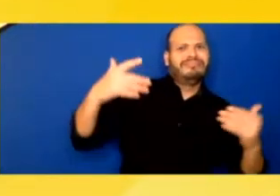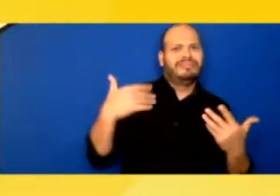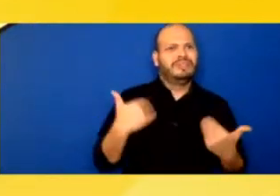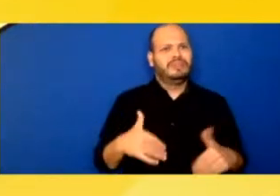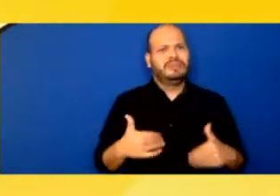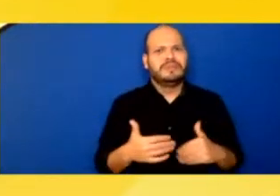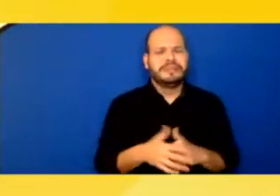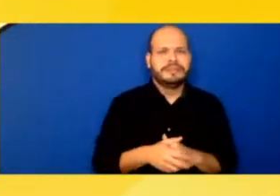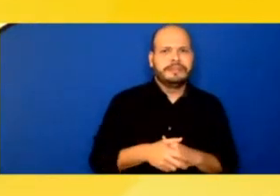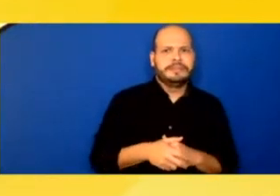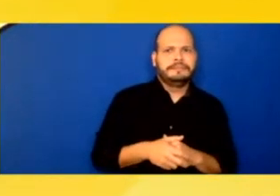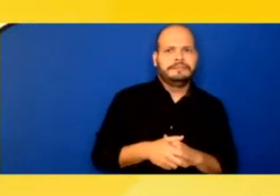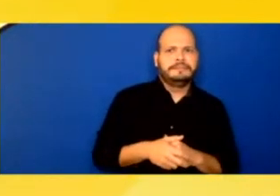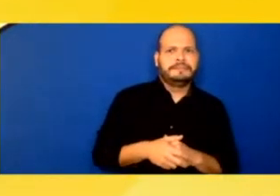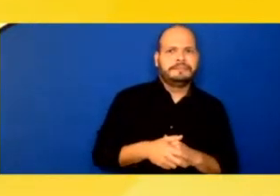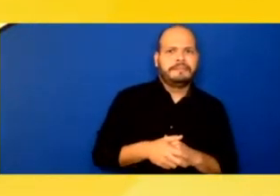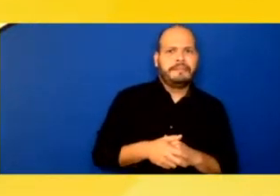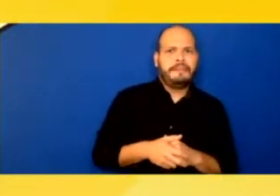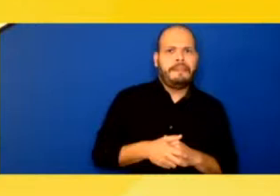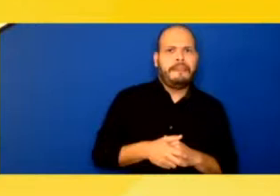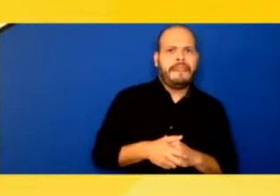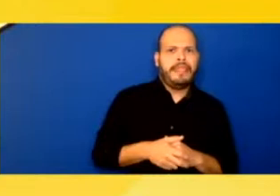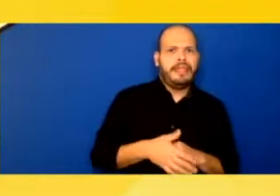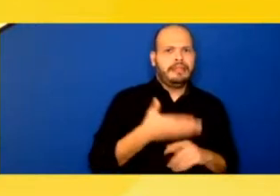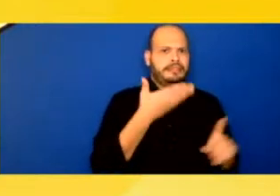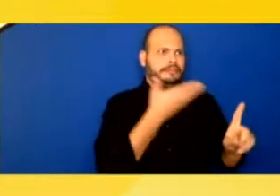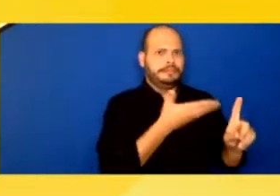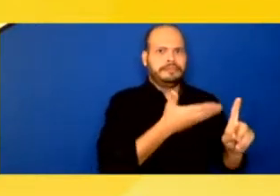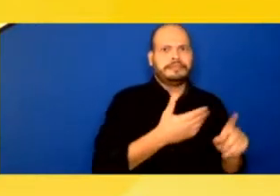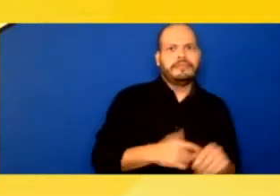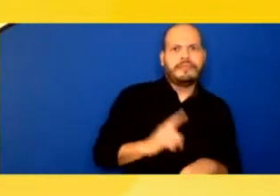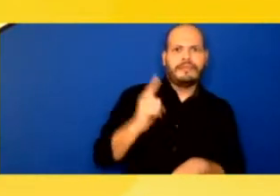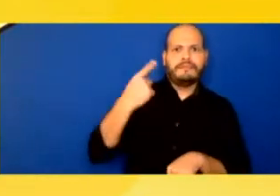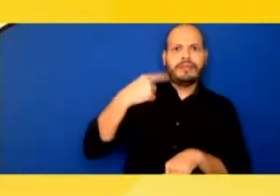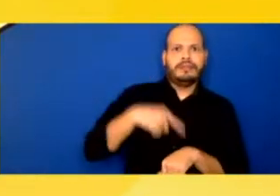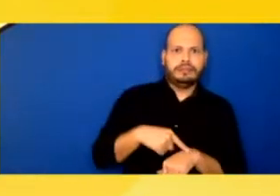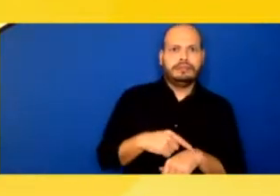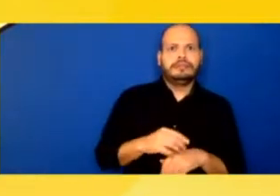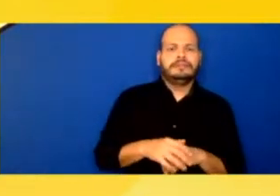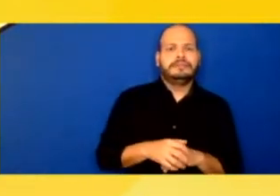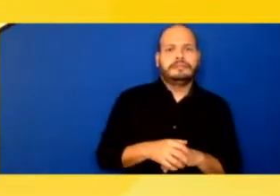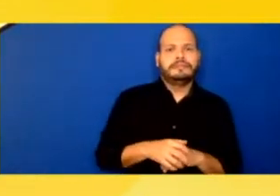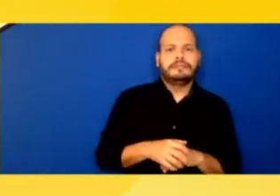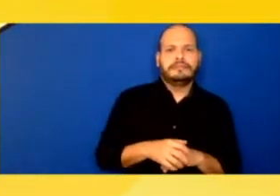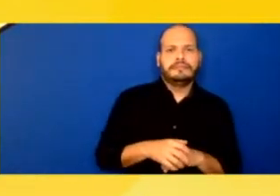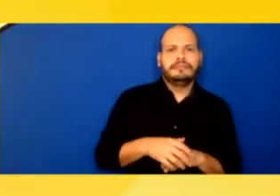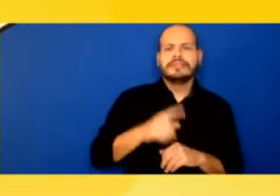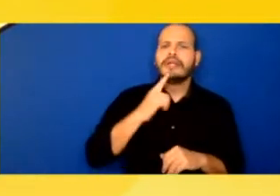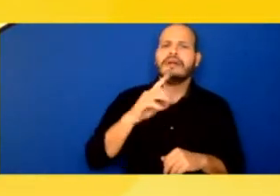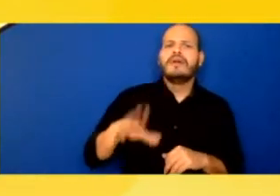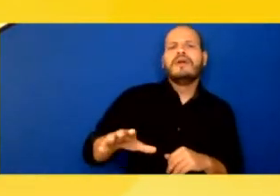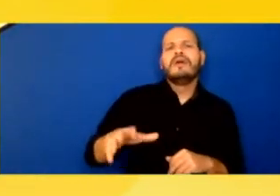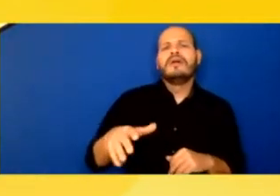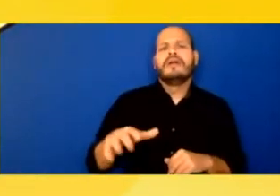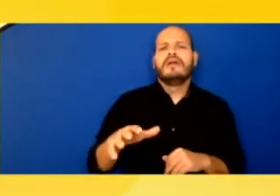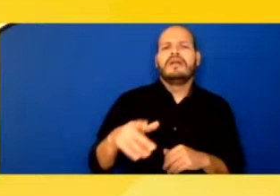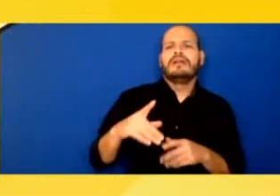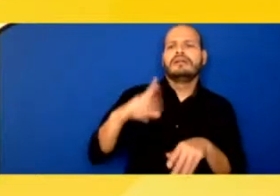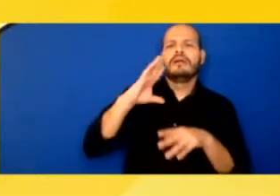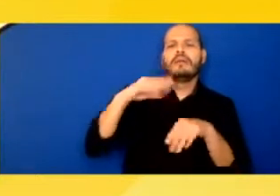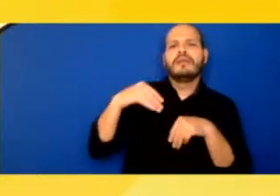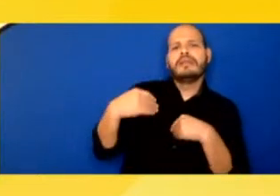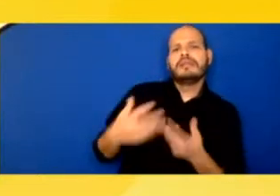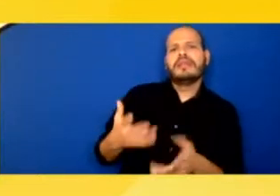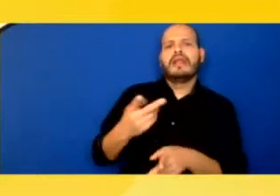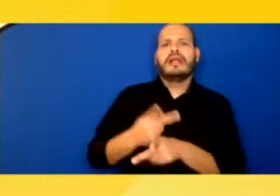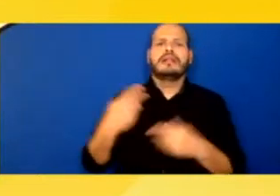And never once does he suggest to charge a leper a copay or cut people off from healthcare